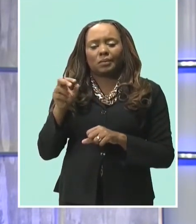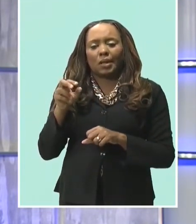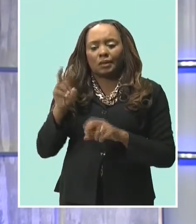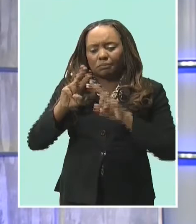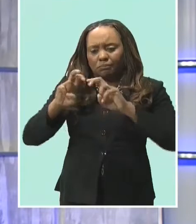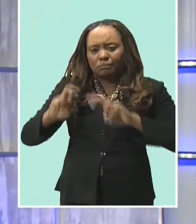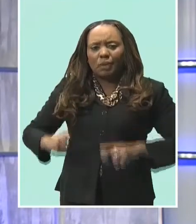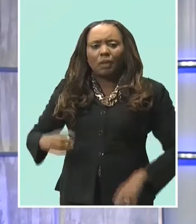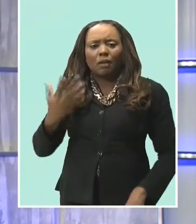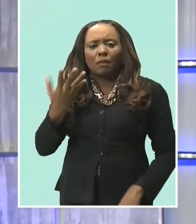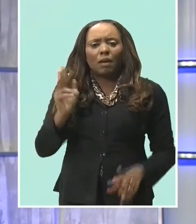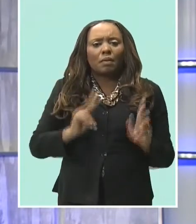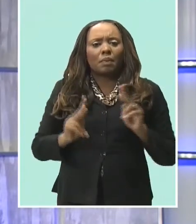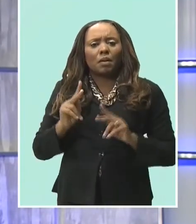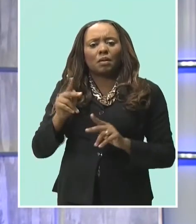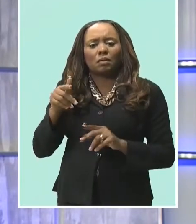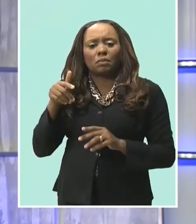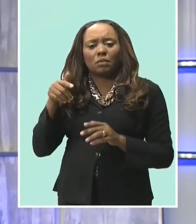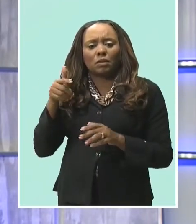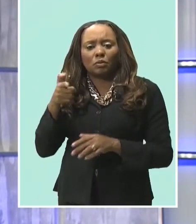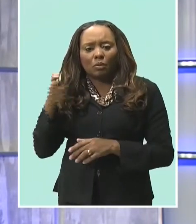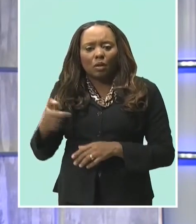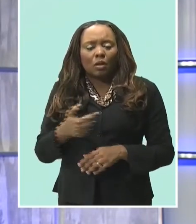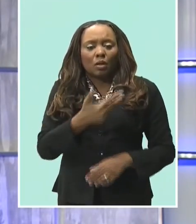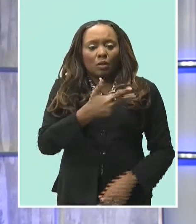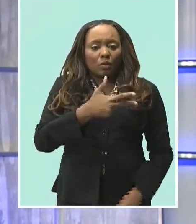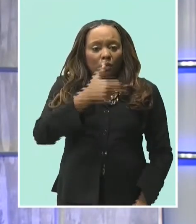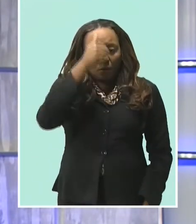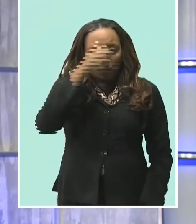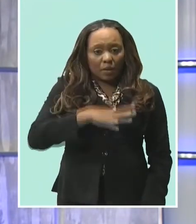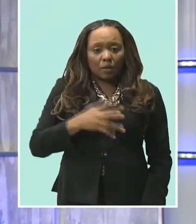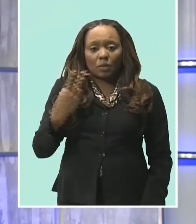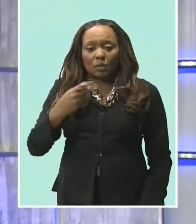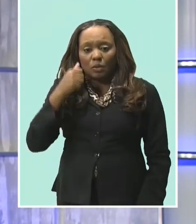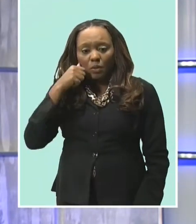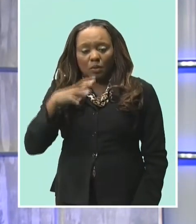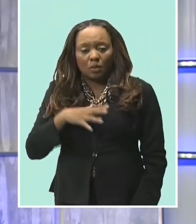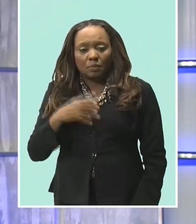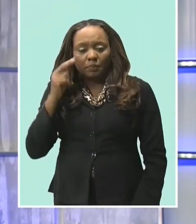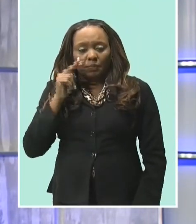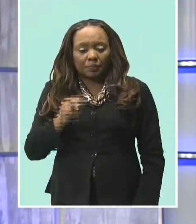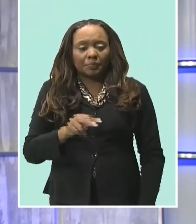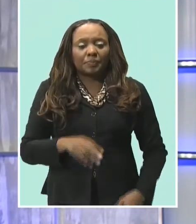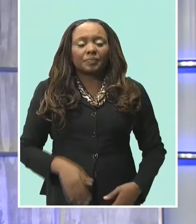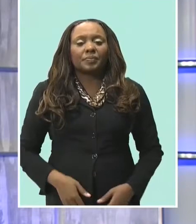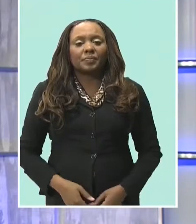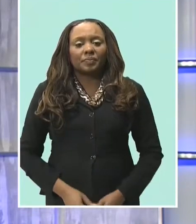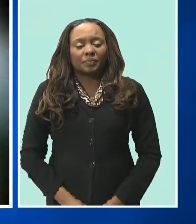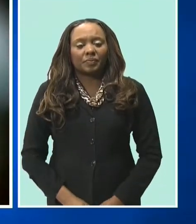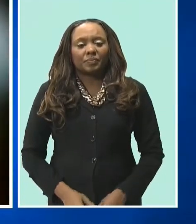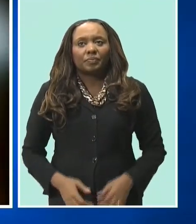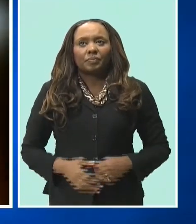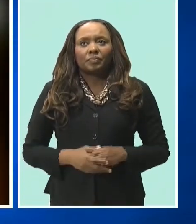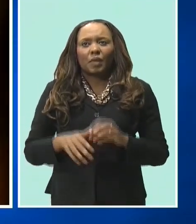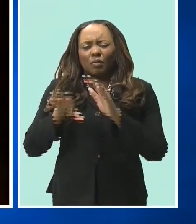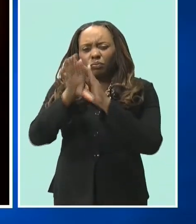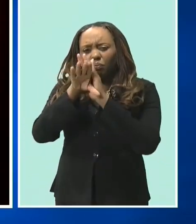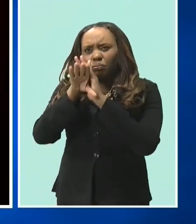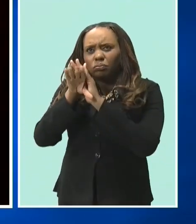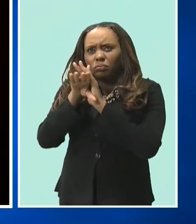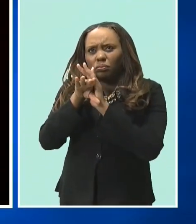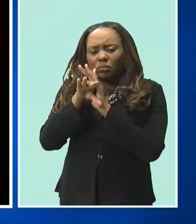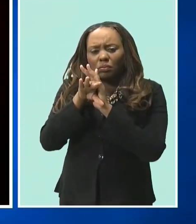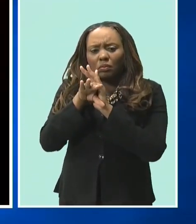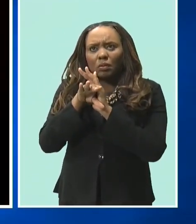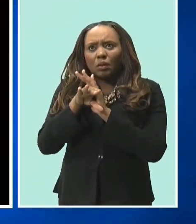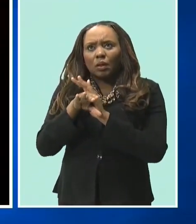Tuesday. The victims include 3 males and 2 females. HTS St. Lucia reports. Video footage shows